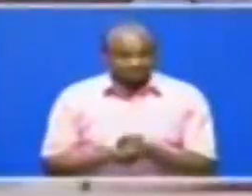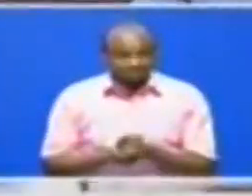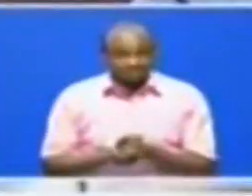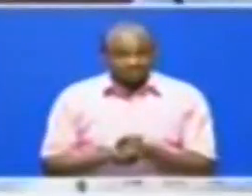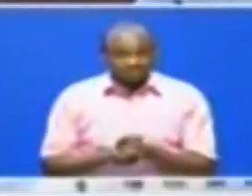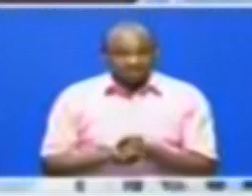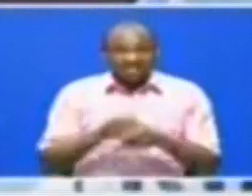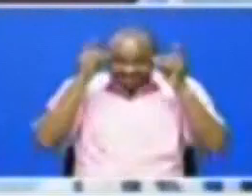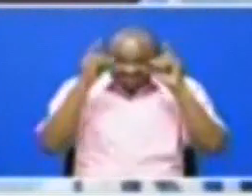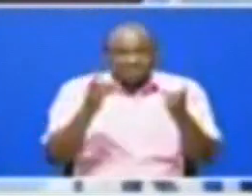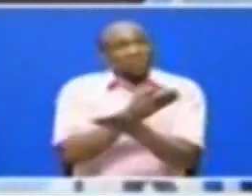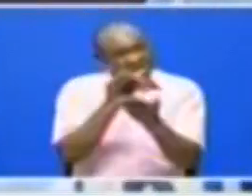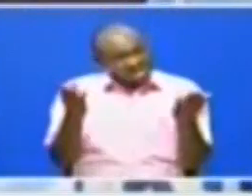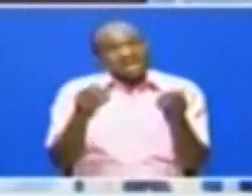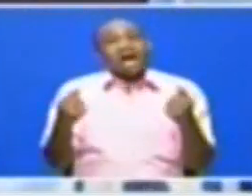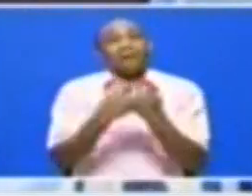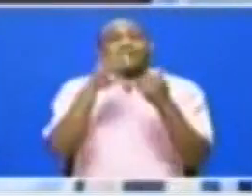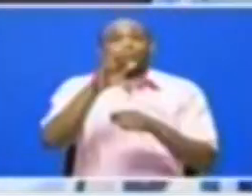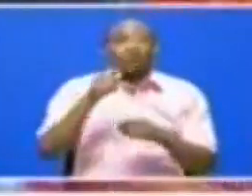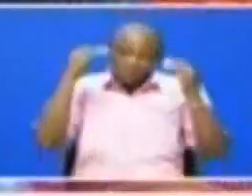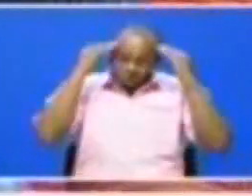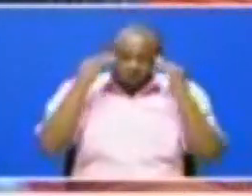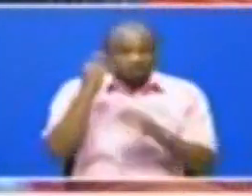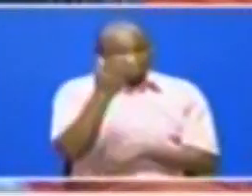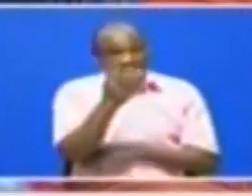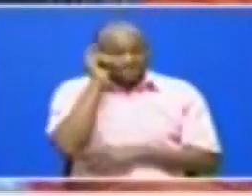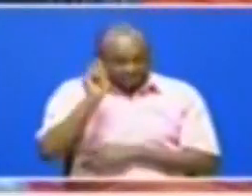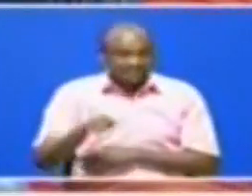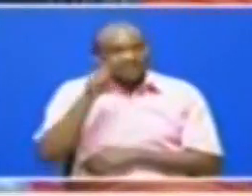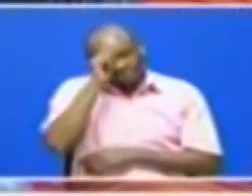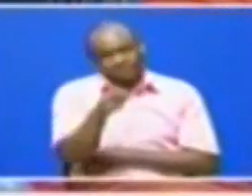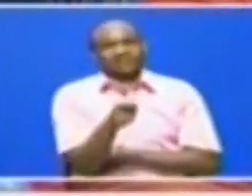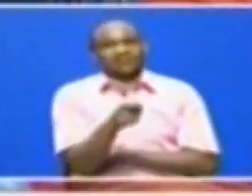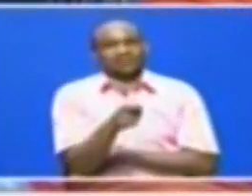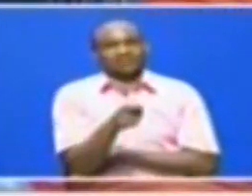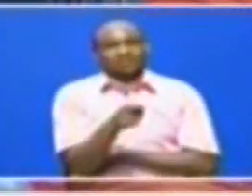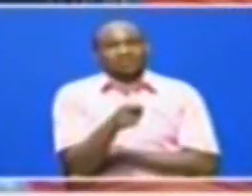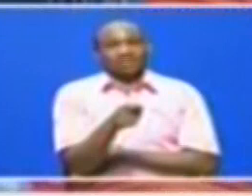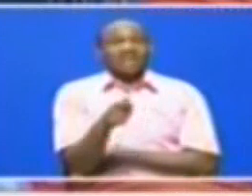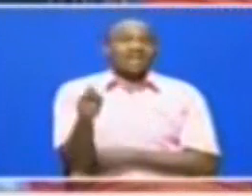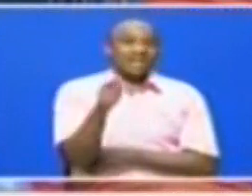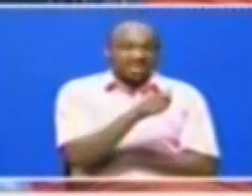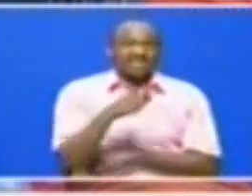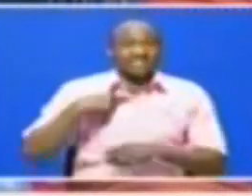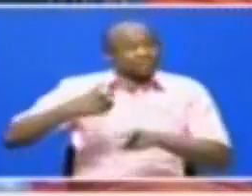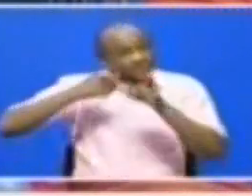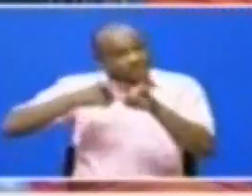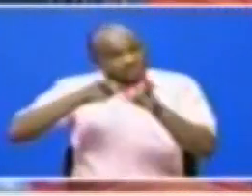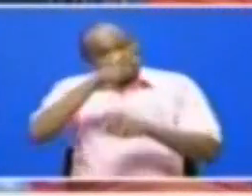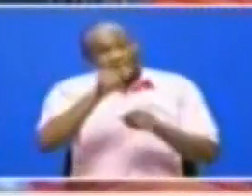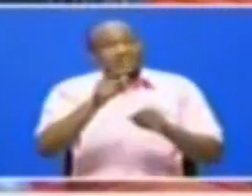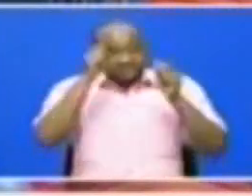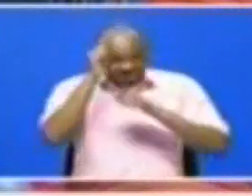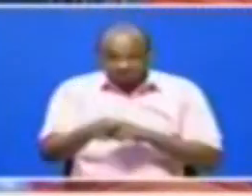Every decision emanating from a court of law has to be respected, and any attack on such particular